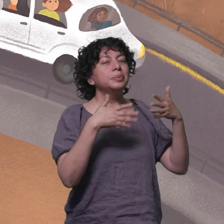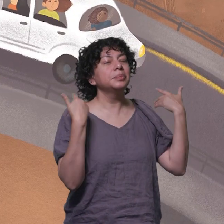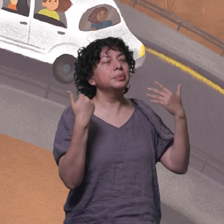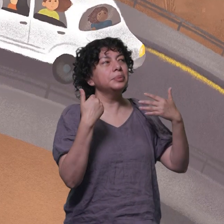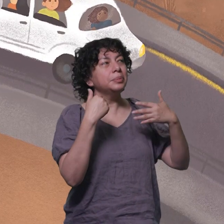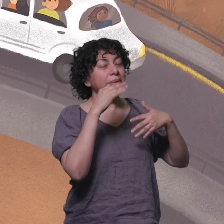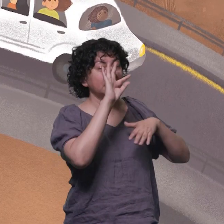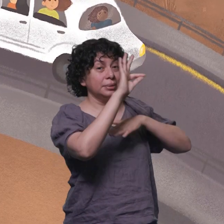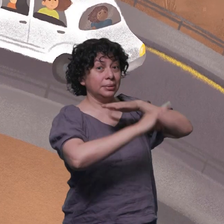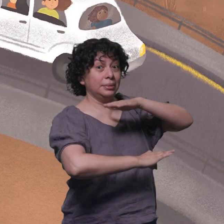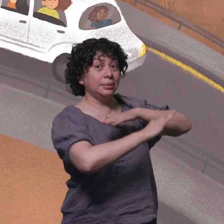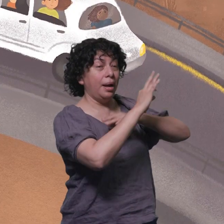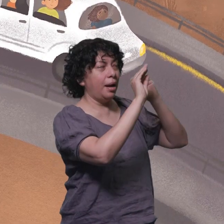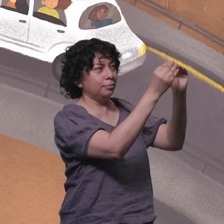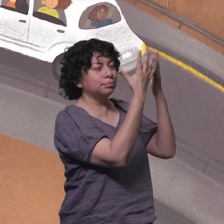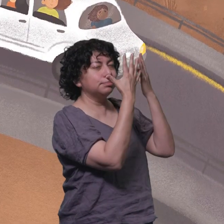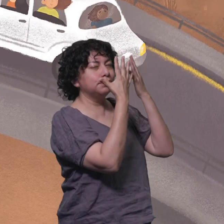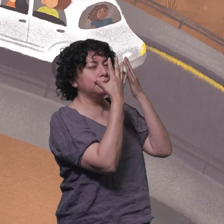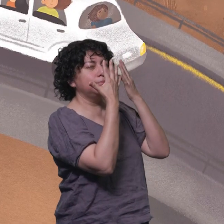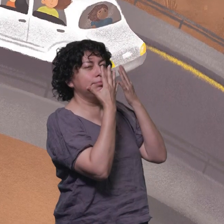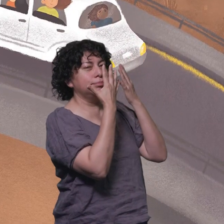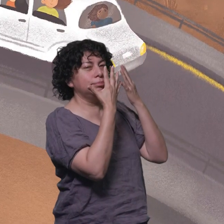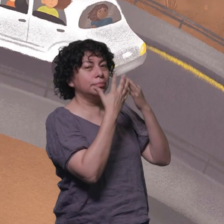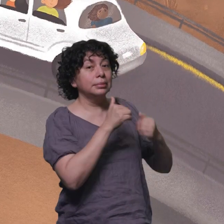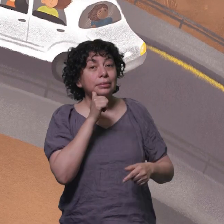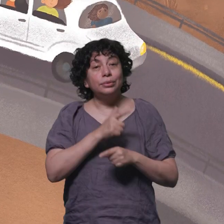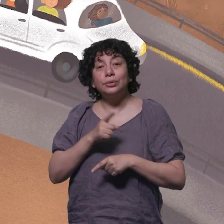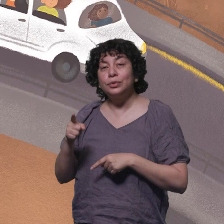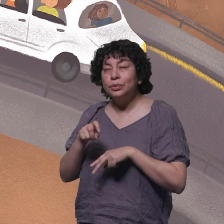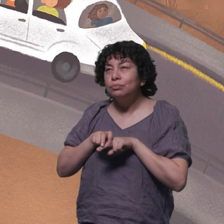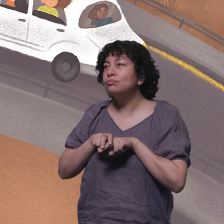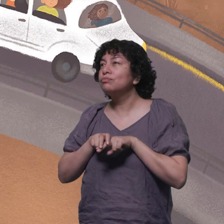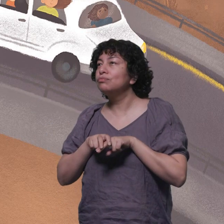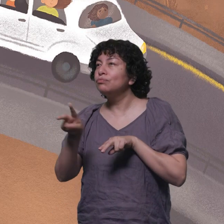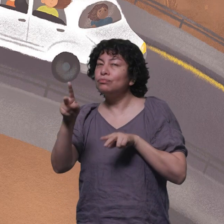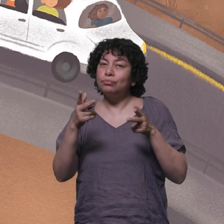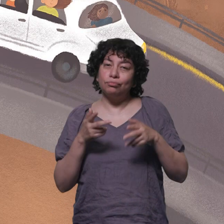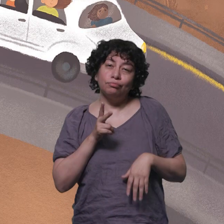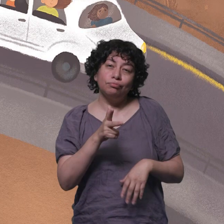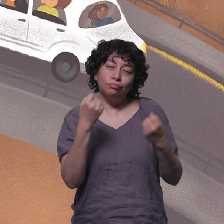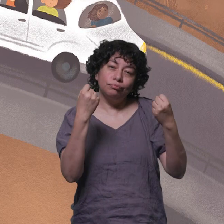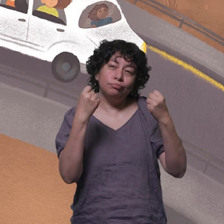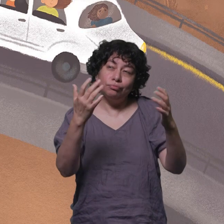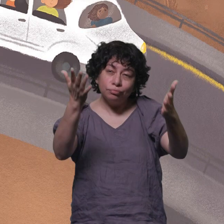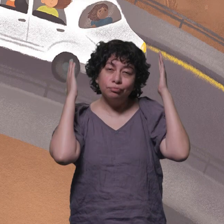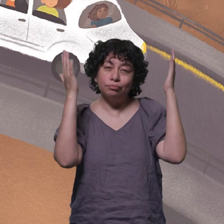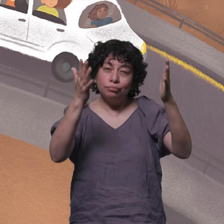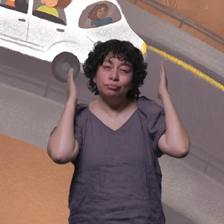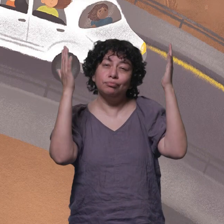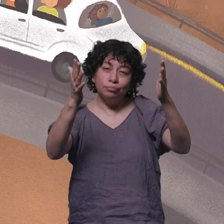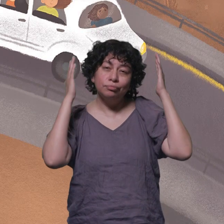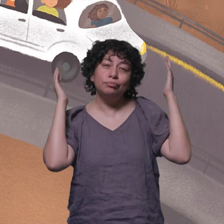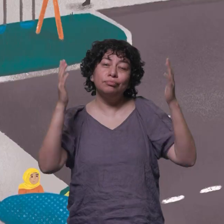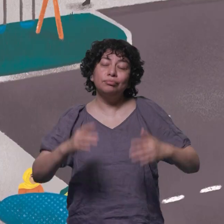The sun is beaming at this hour. Melanie sits up to watch the world flashing by with me.